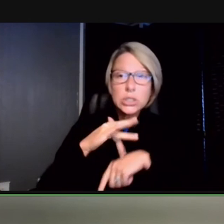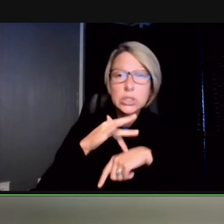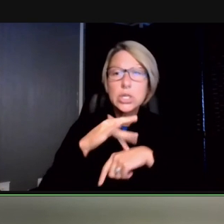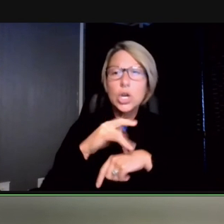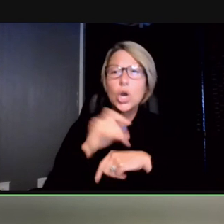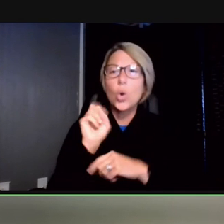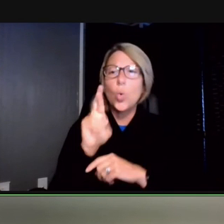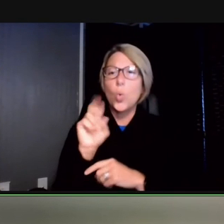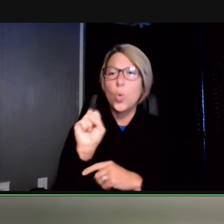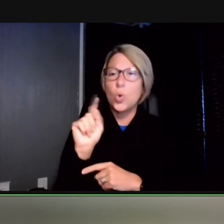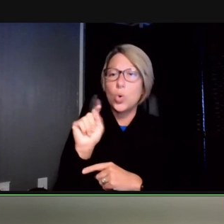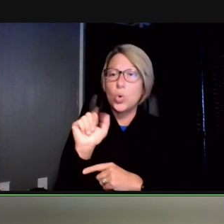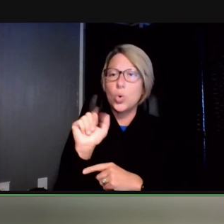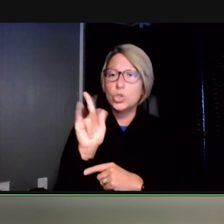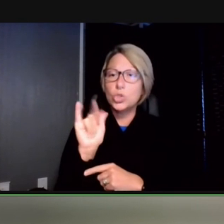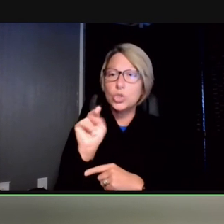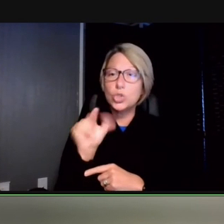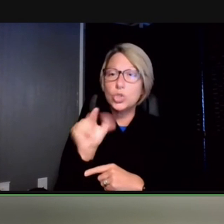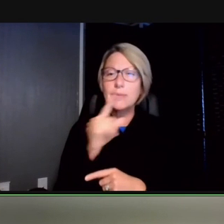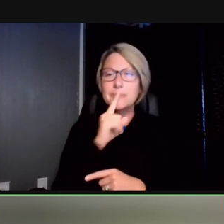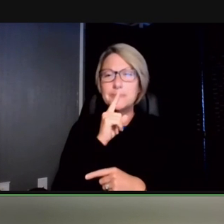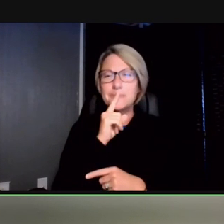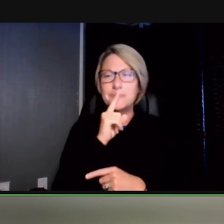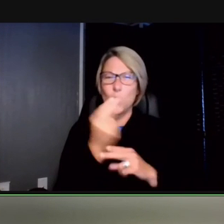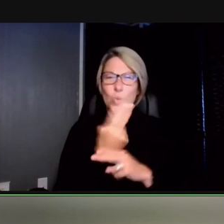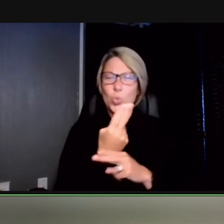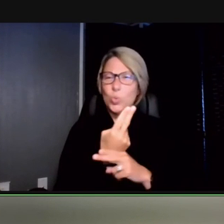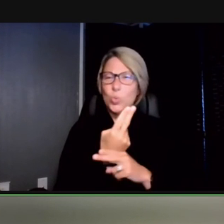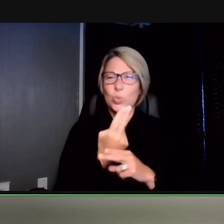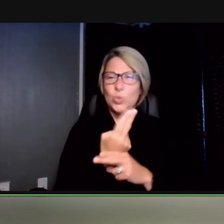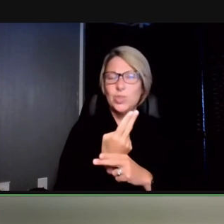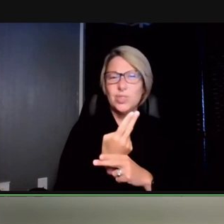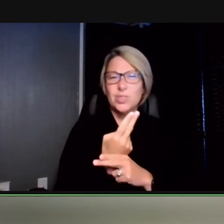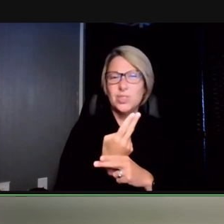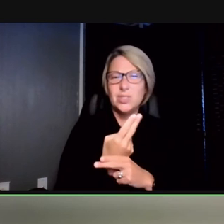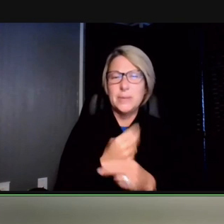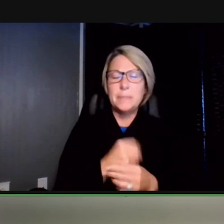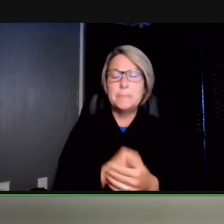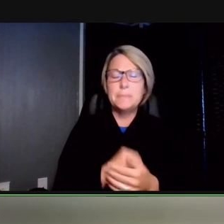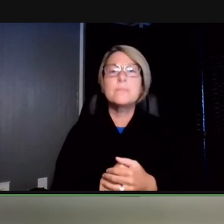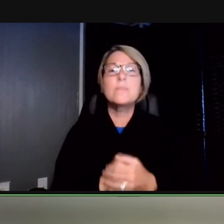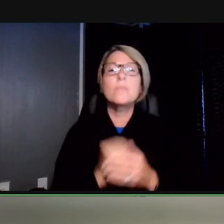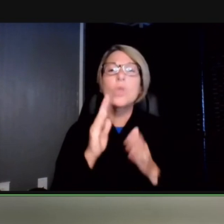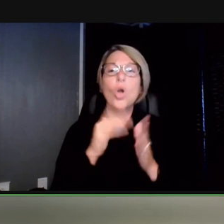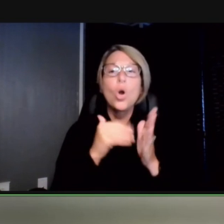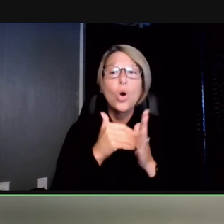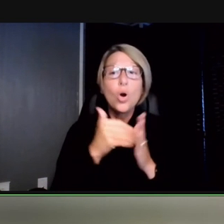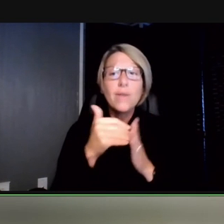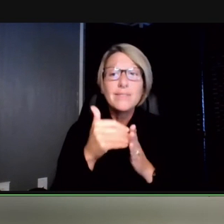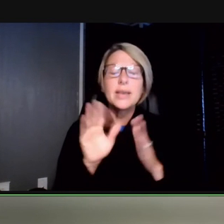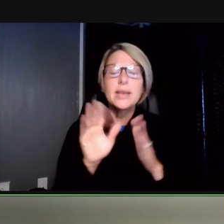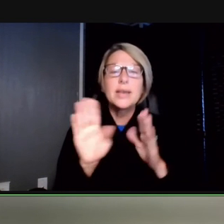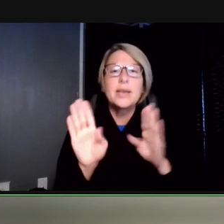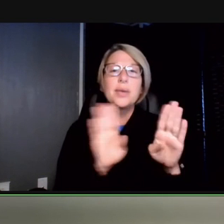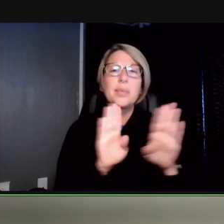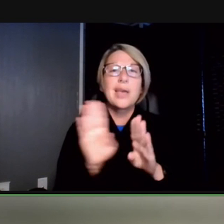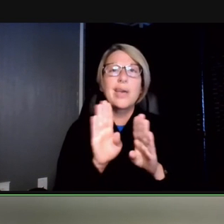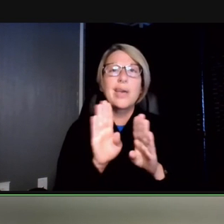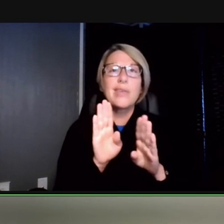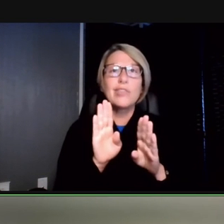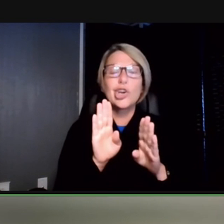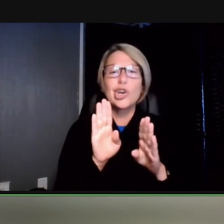it should be more from a problem based. And a lot of times we know that behaviors are a result of